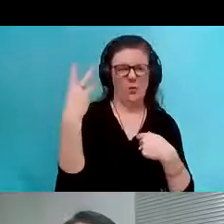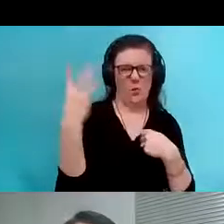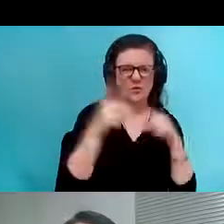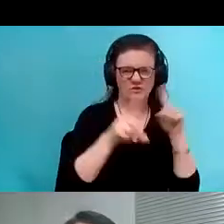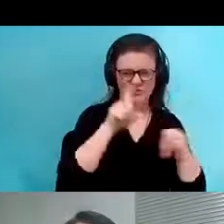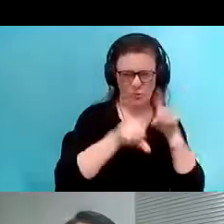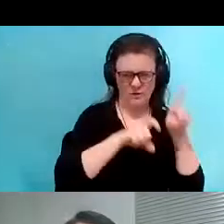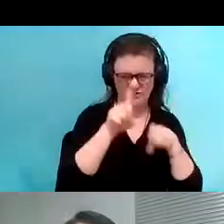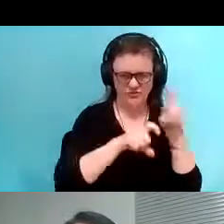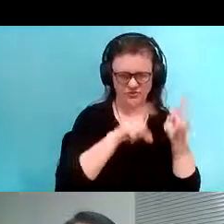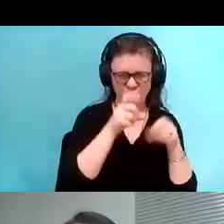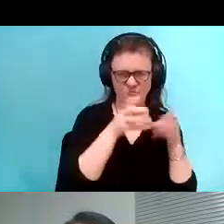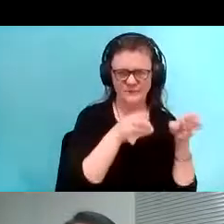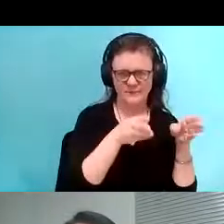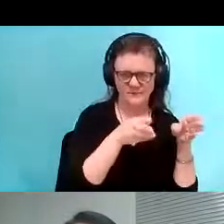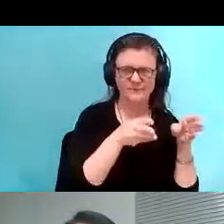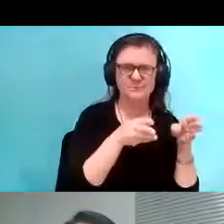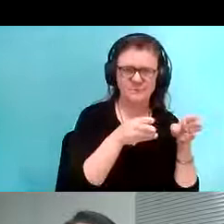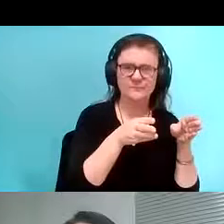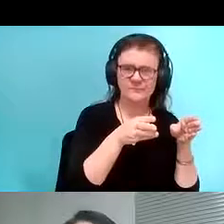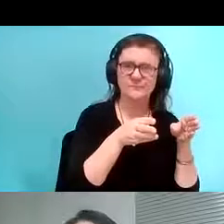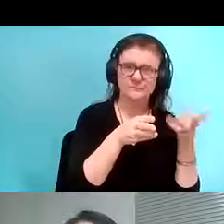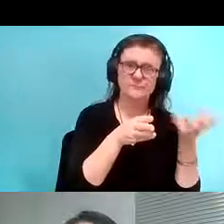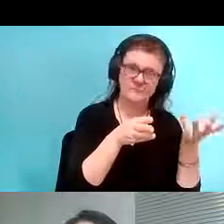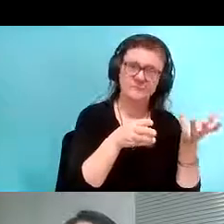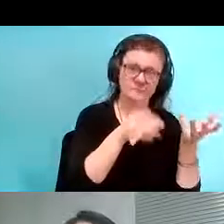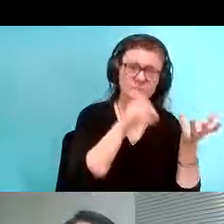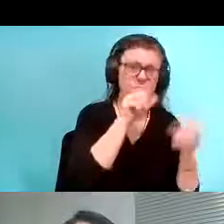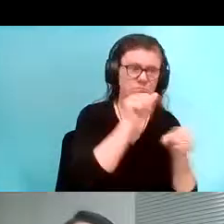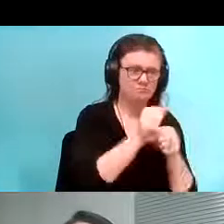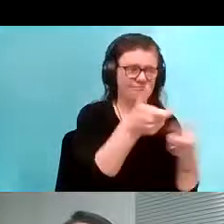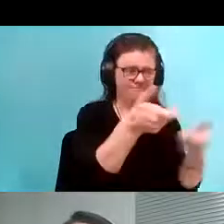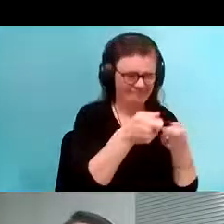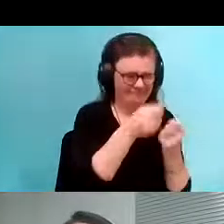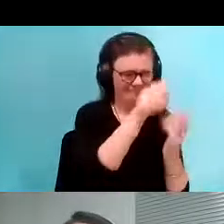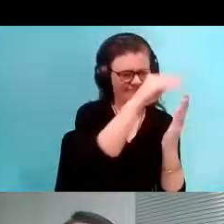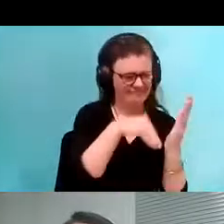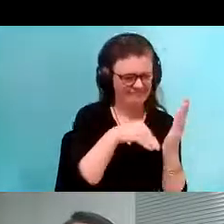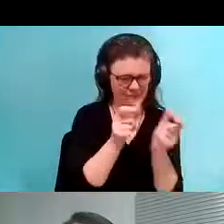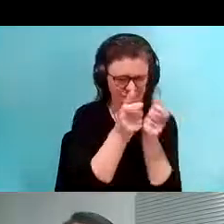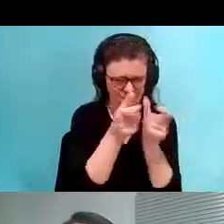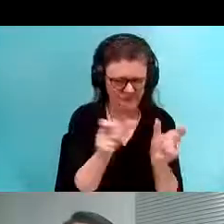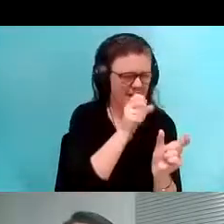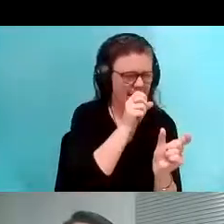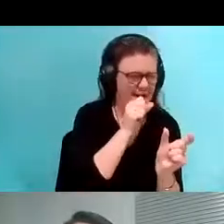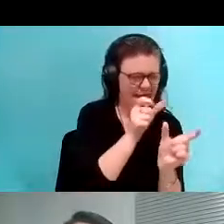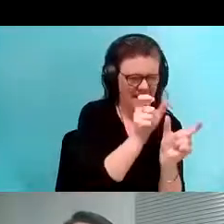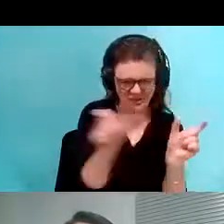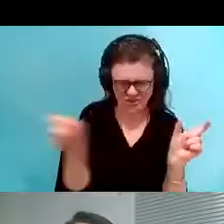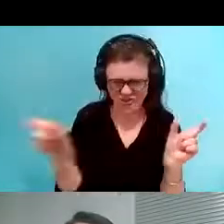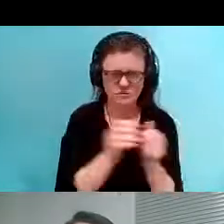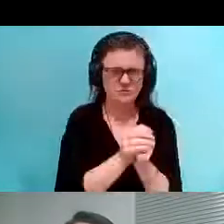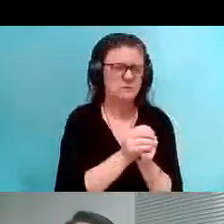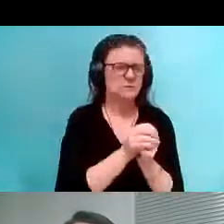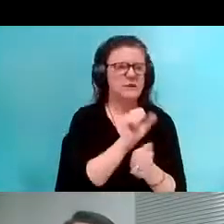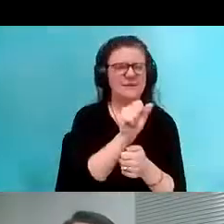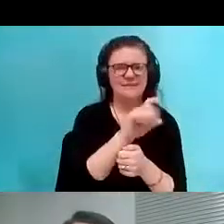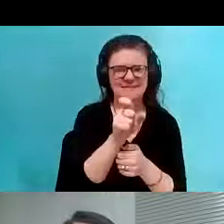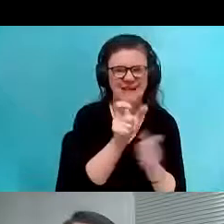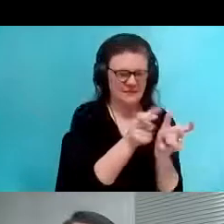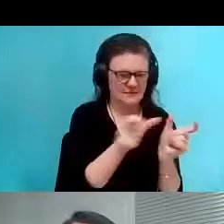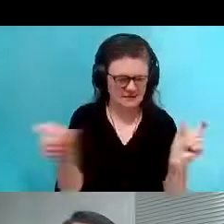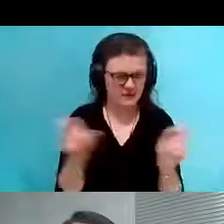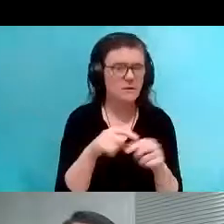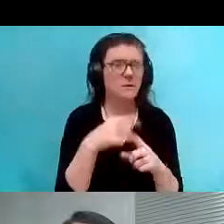questions, and which is actually helping us to disaggregate the data by age, sex, and disability. The capacity